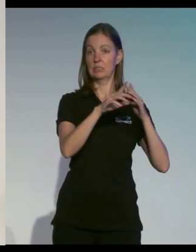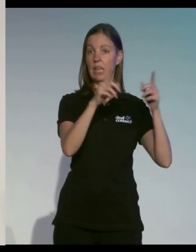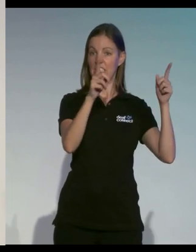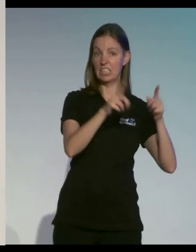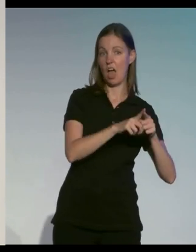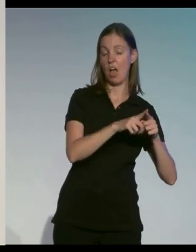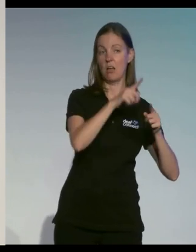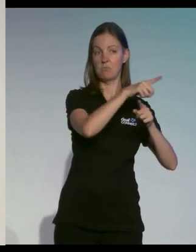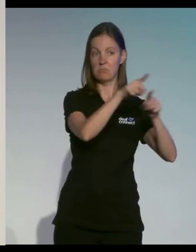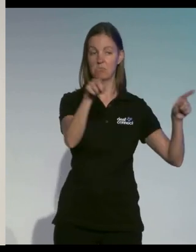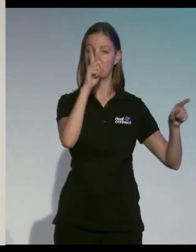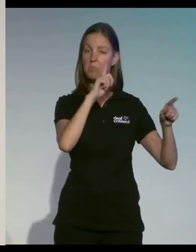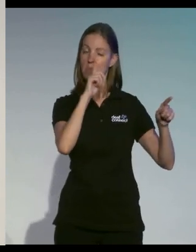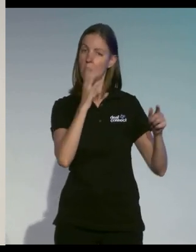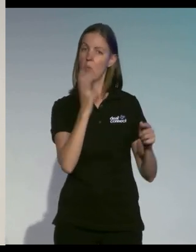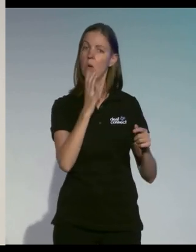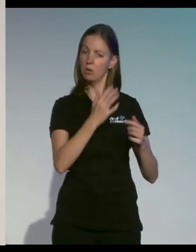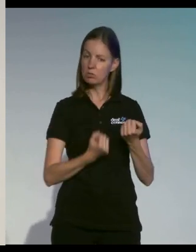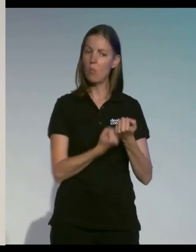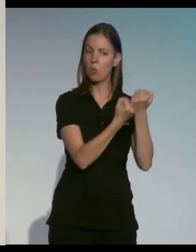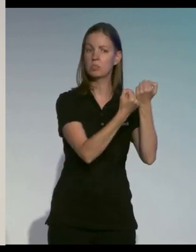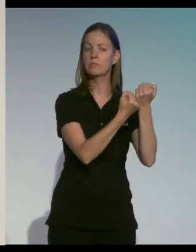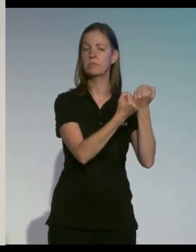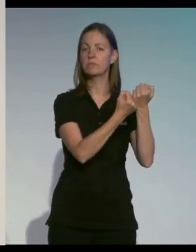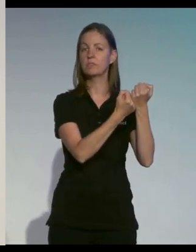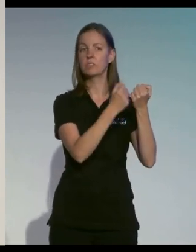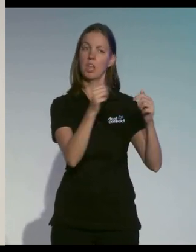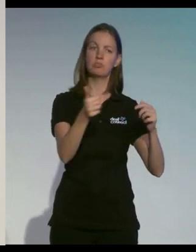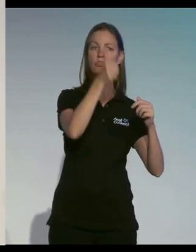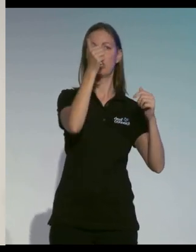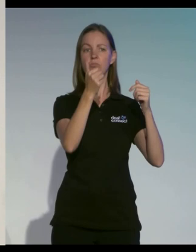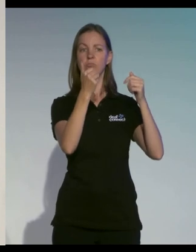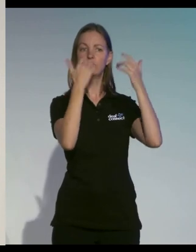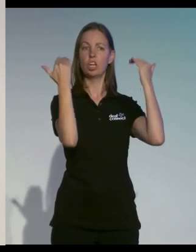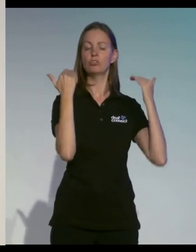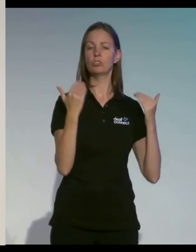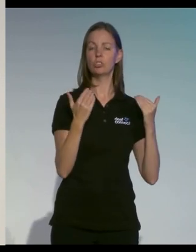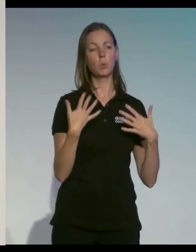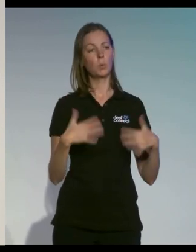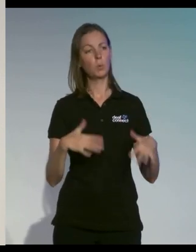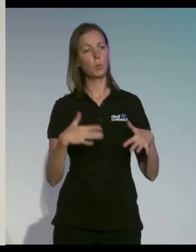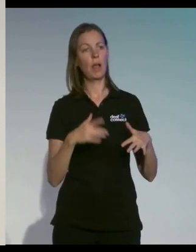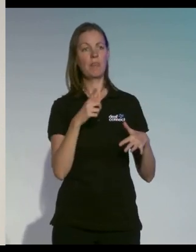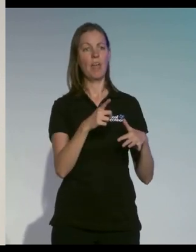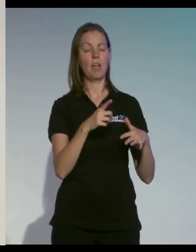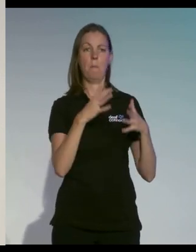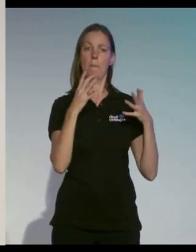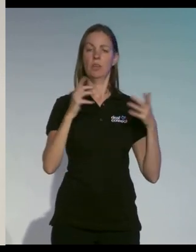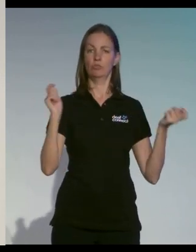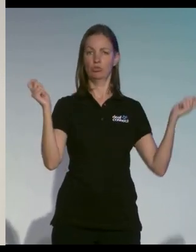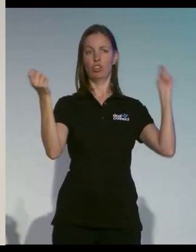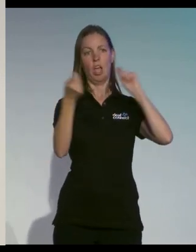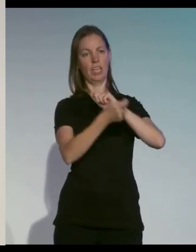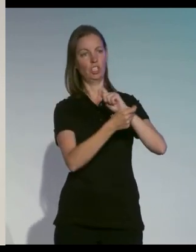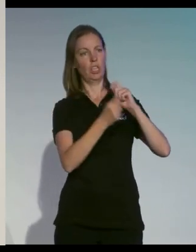and supportive, and eventually this worked a revolutionary change in thinking in high